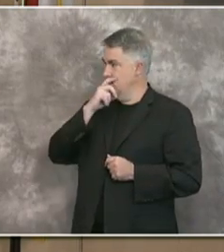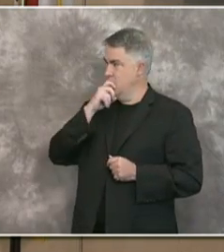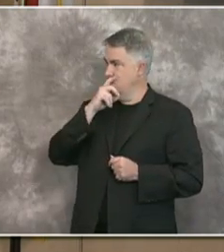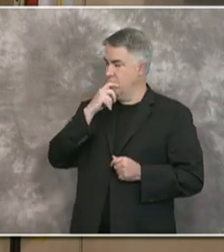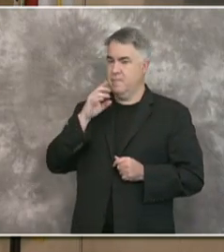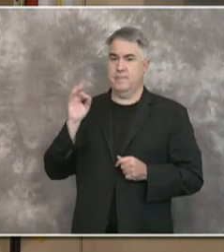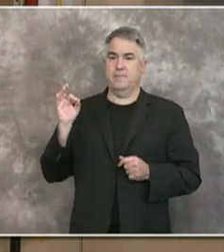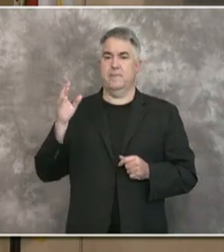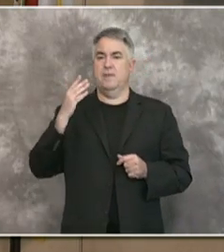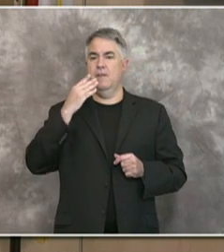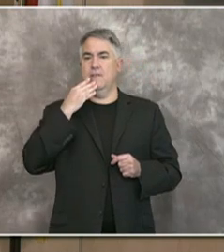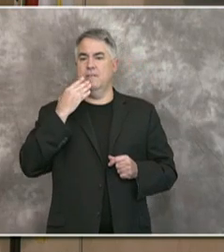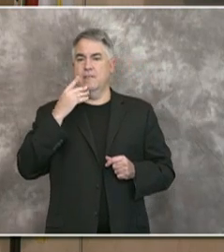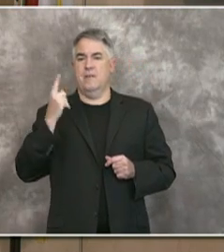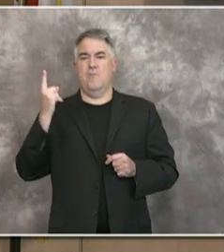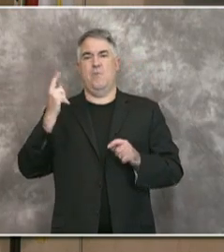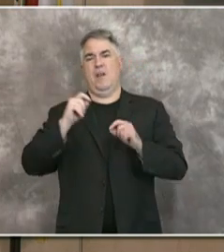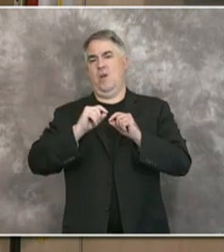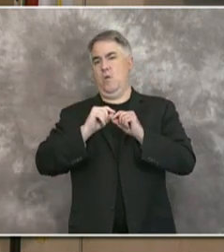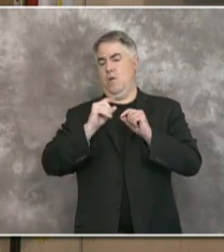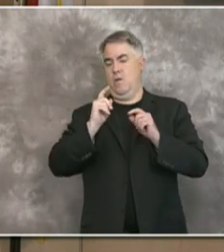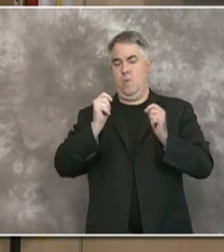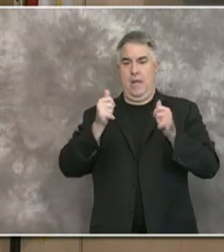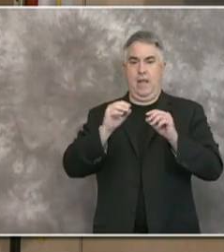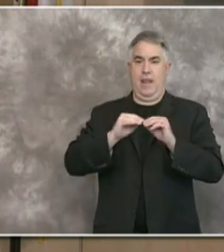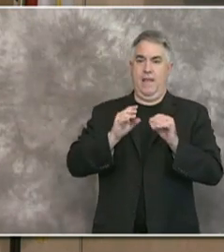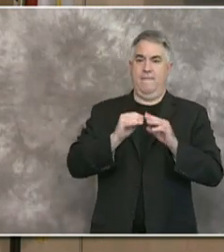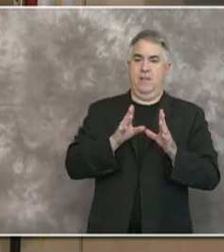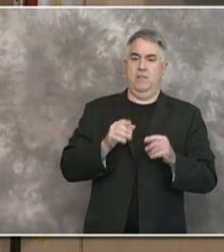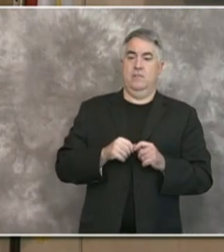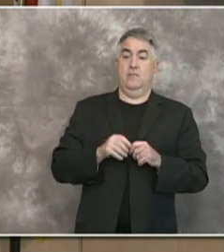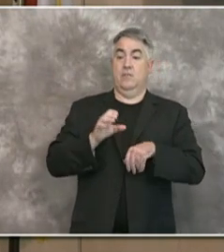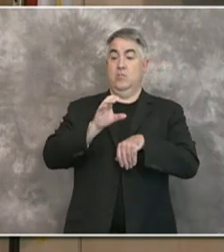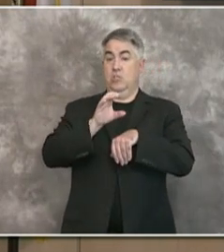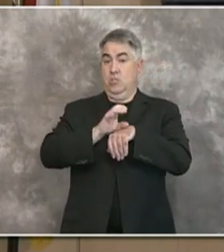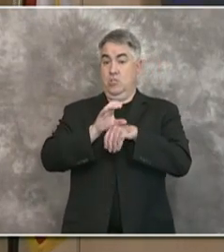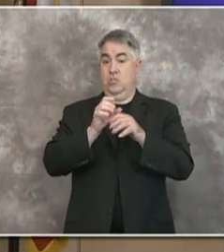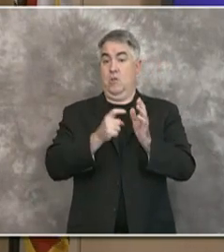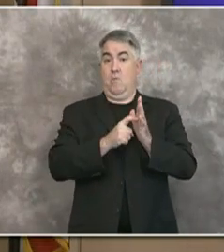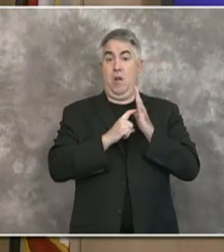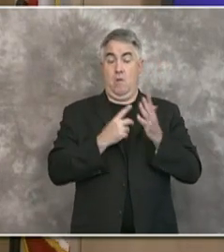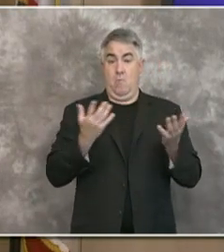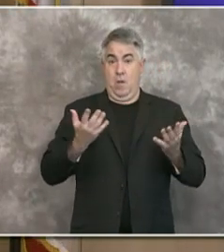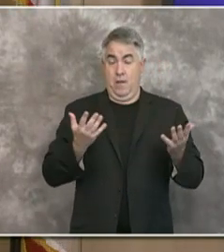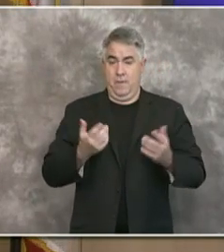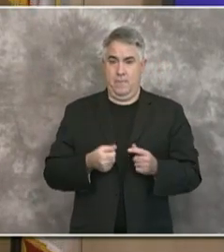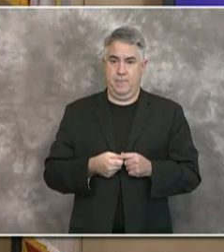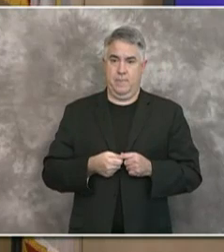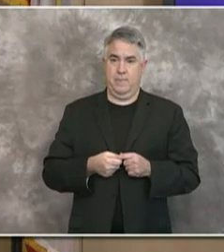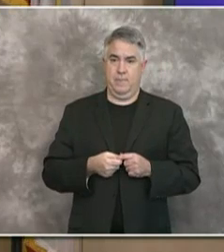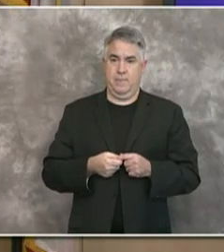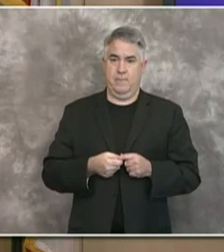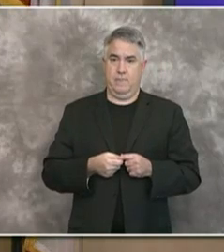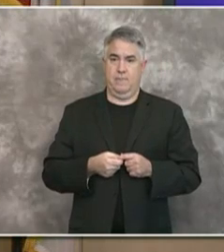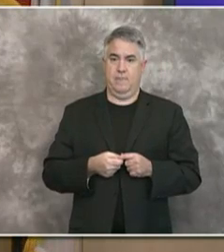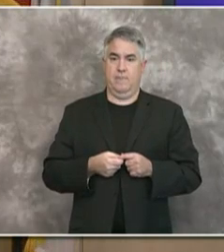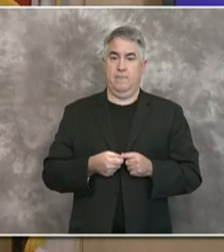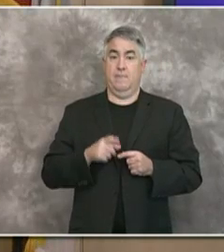Thank you. Just one quick clarification on that. Churches required us to have the